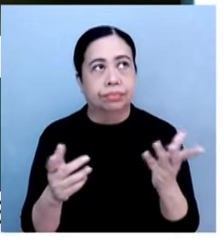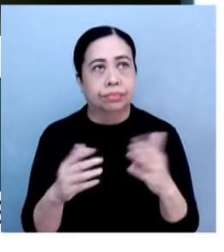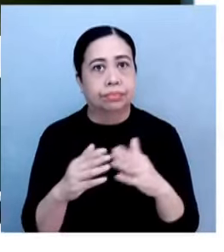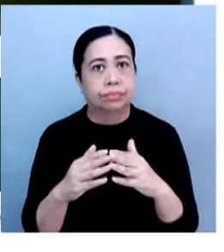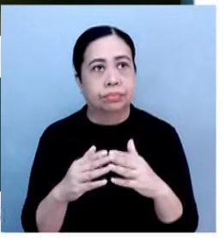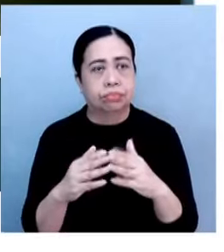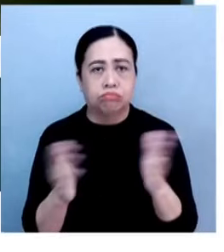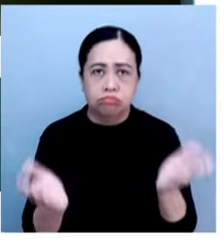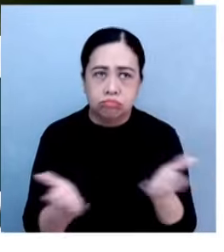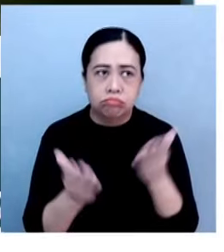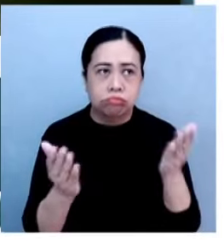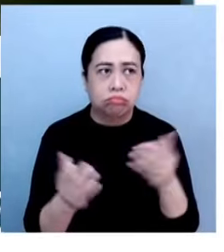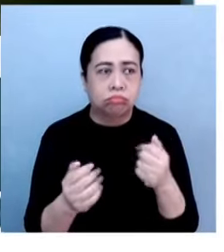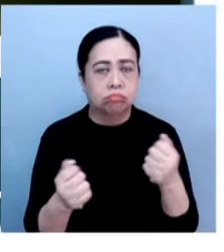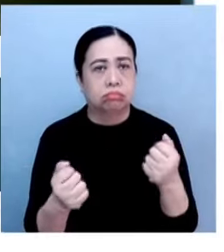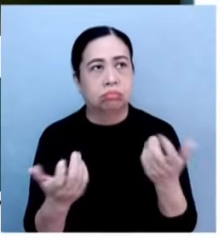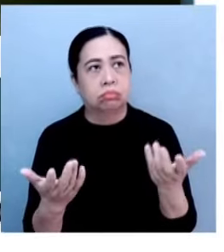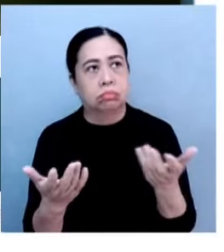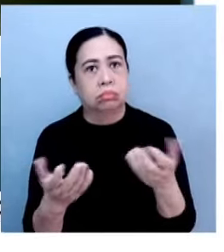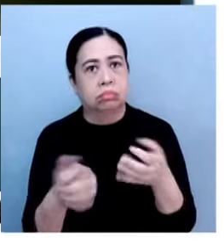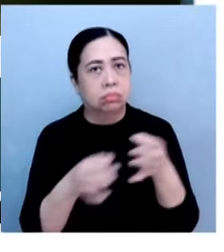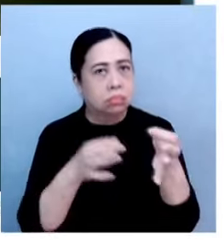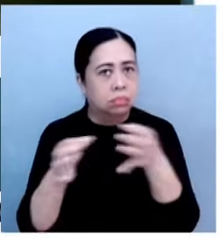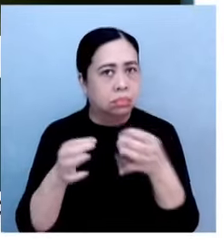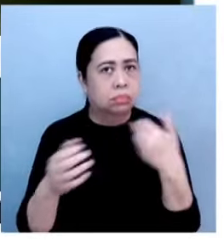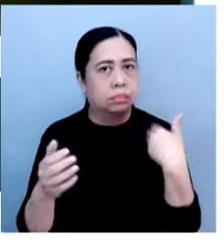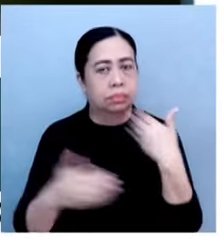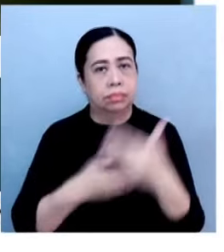pagkukumbinse at meron din na proseso para